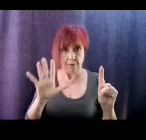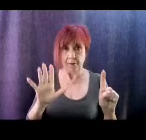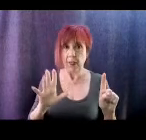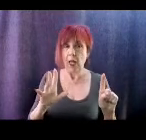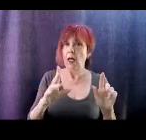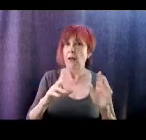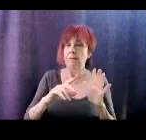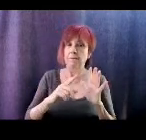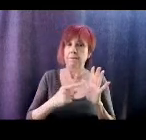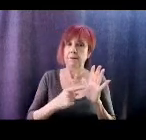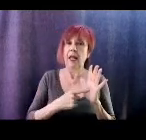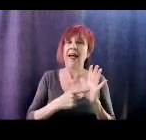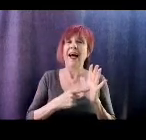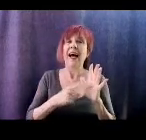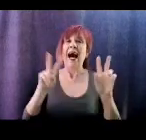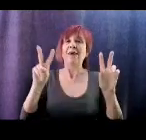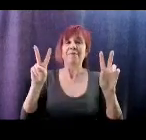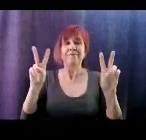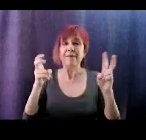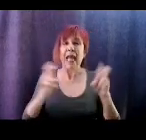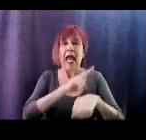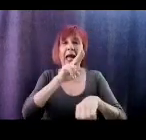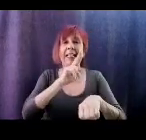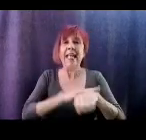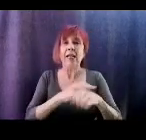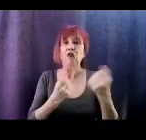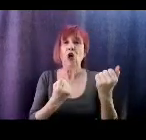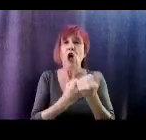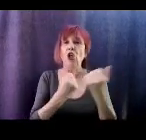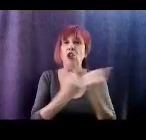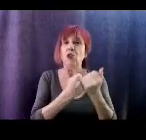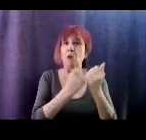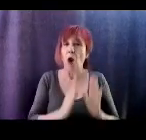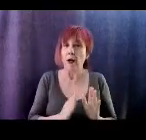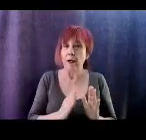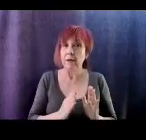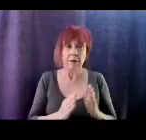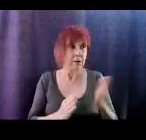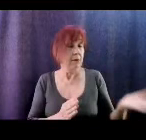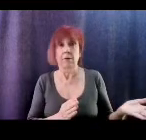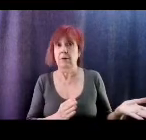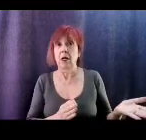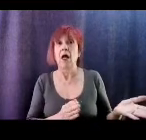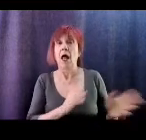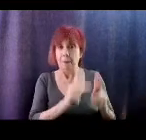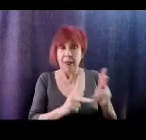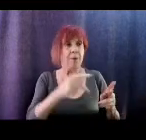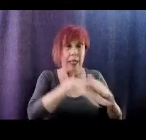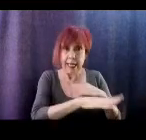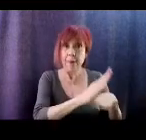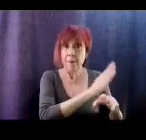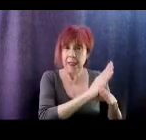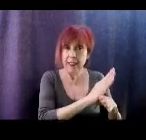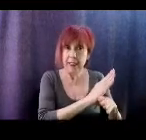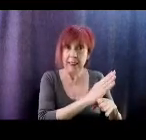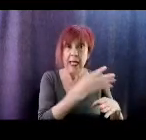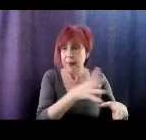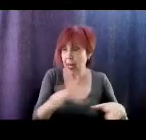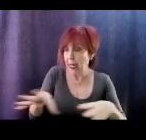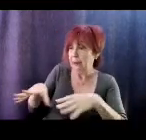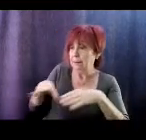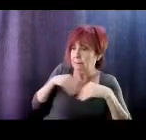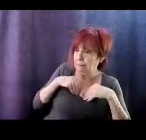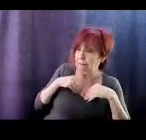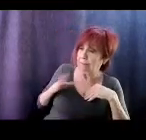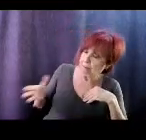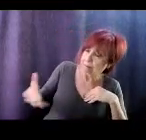is natural supports. These are people from the business that will often take one of the students under their wing. They'll work shoulder to shoulder